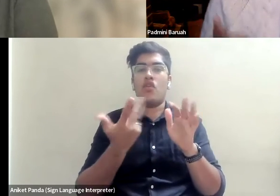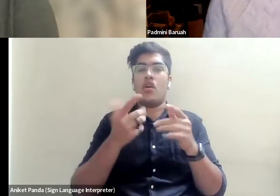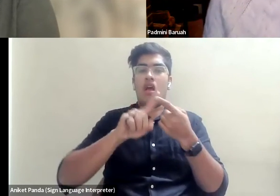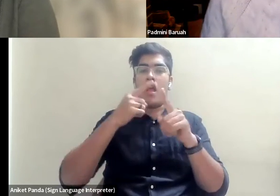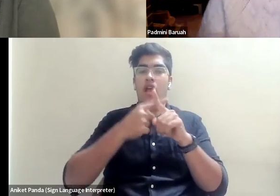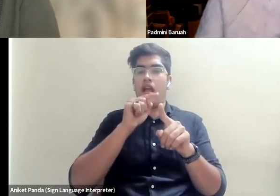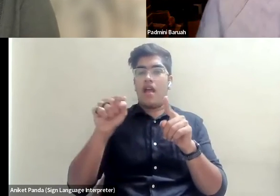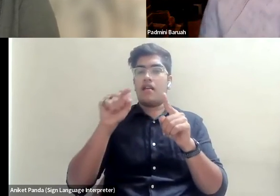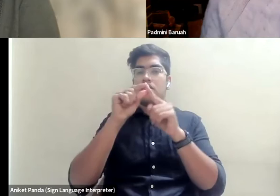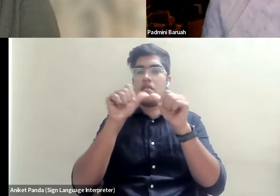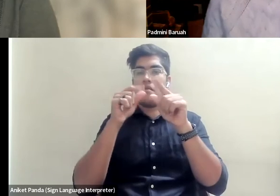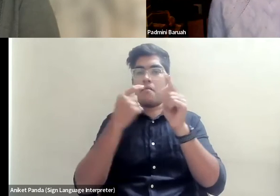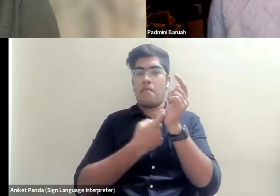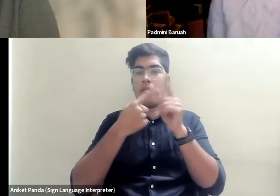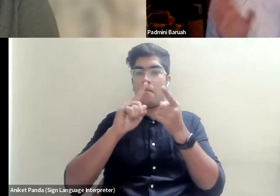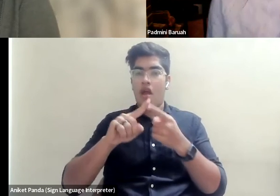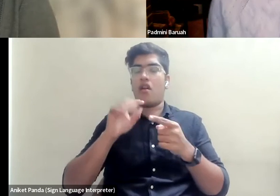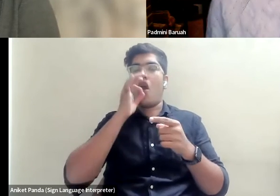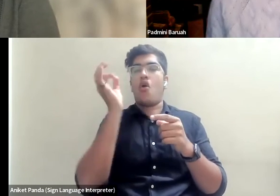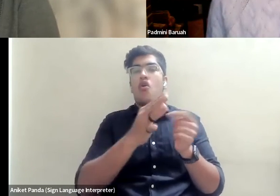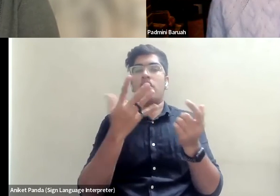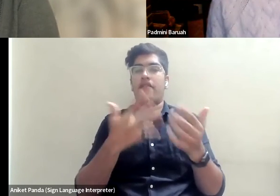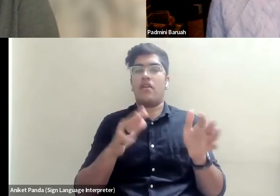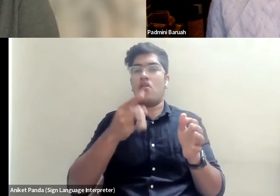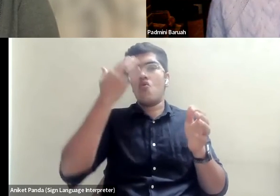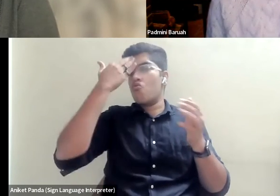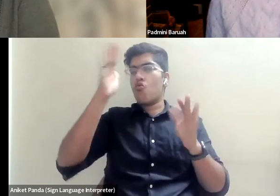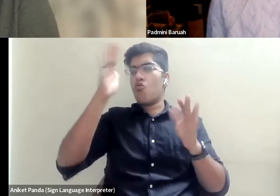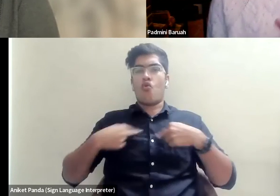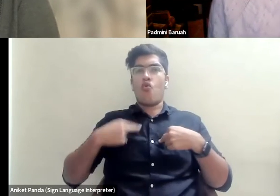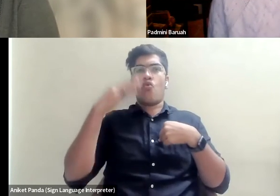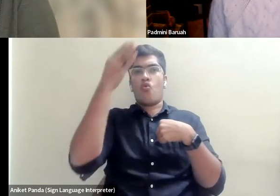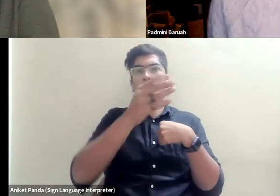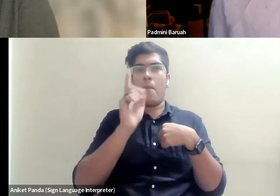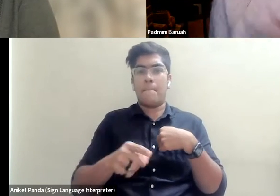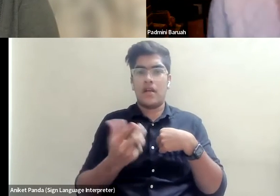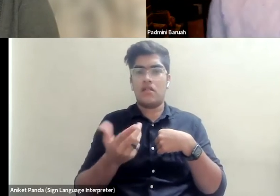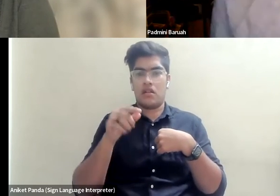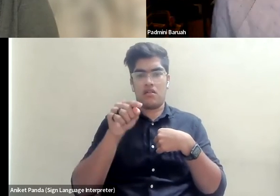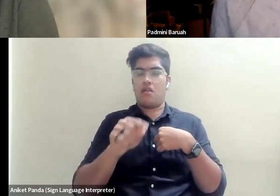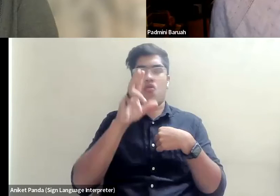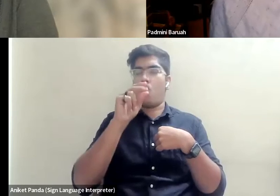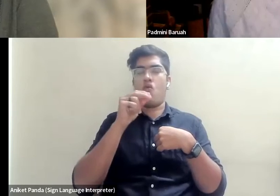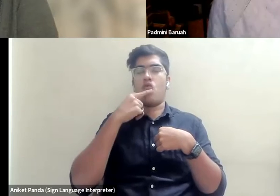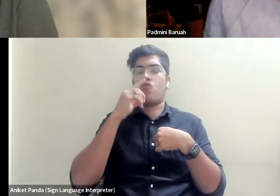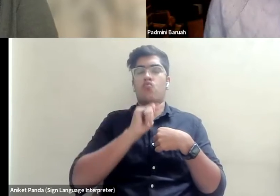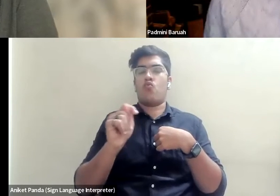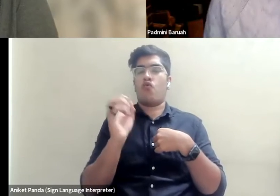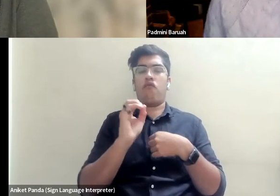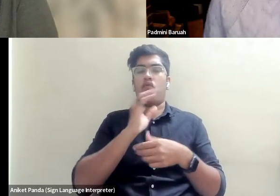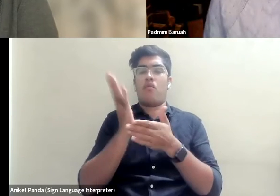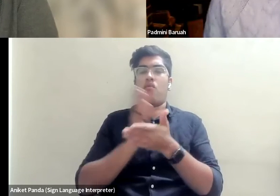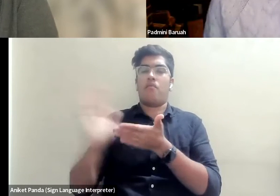didn't know that she had to go to court. And the court completely said something like, this is a totally false plea, and dismissed it. So